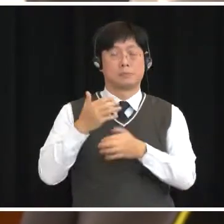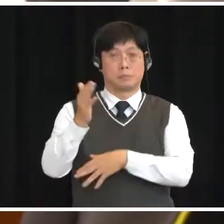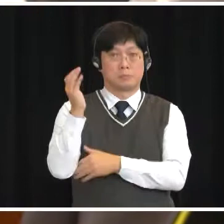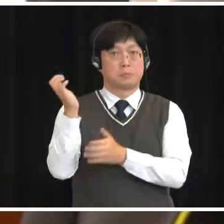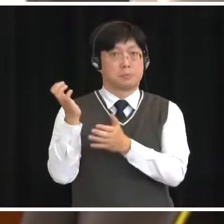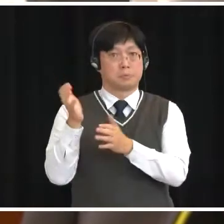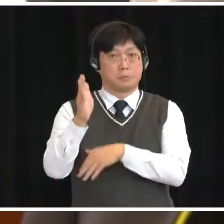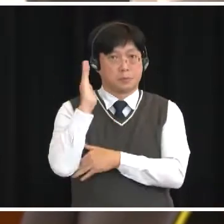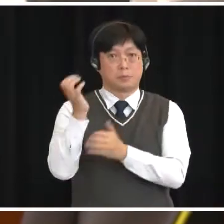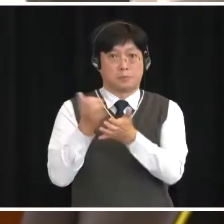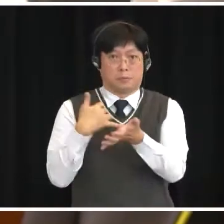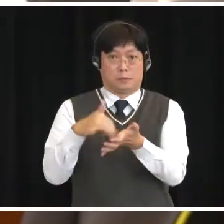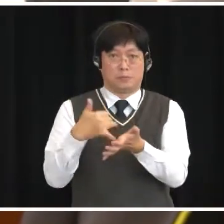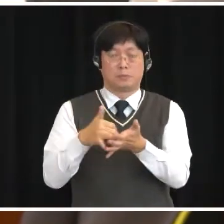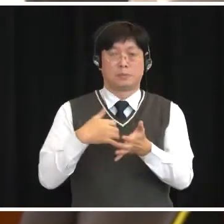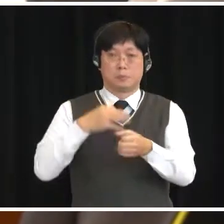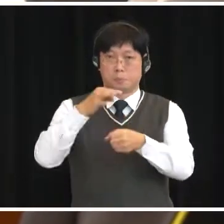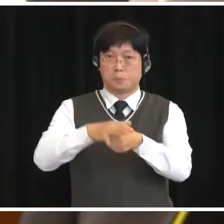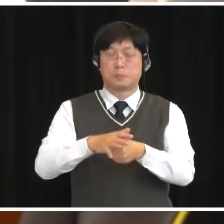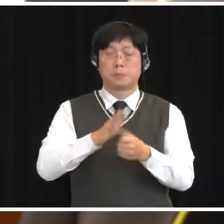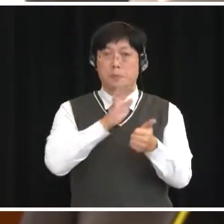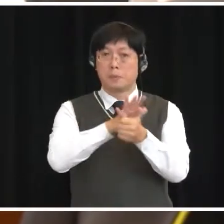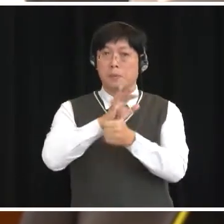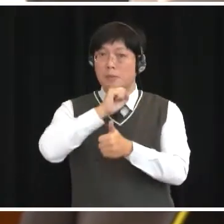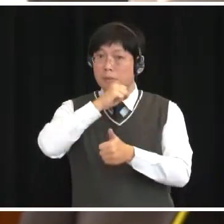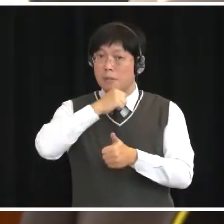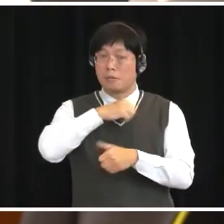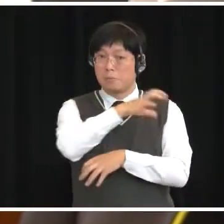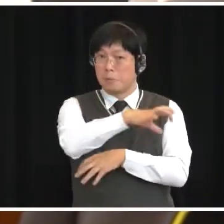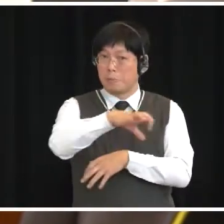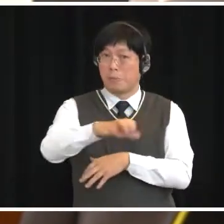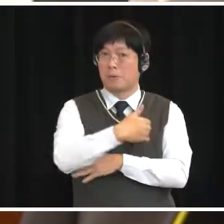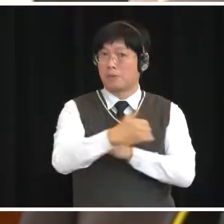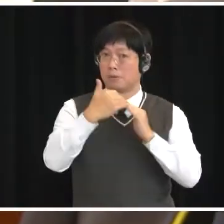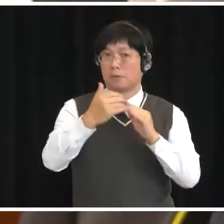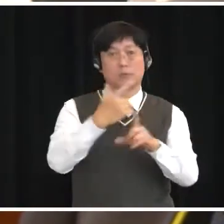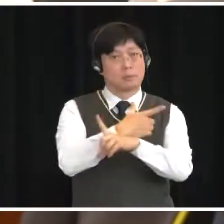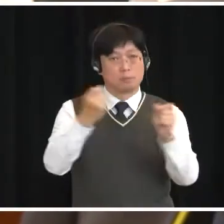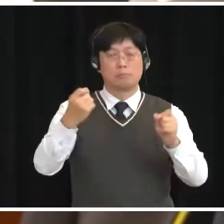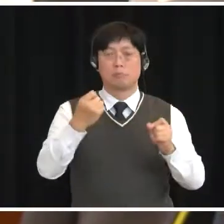is through the government's budget, each